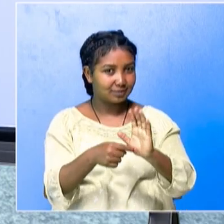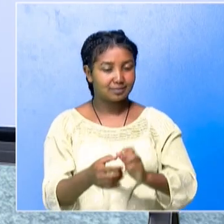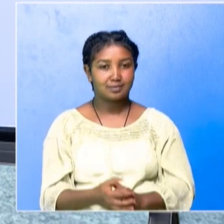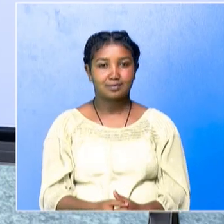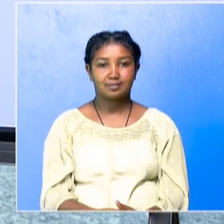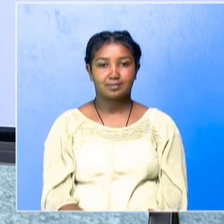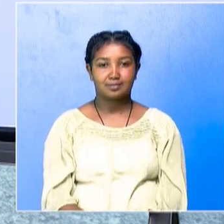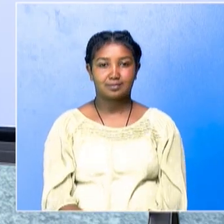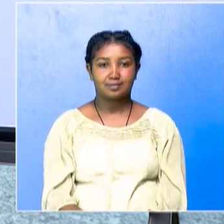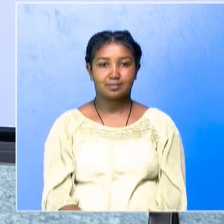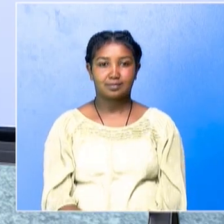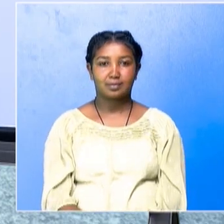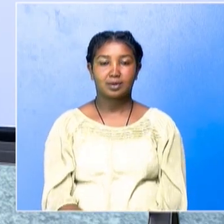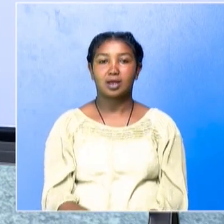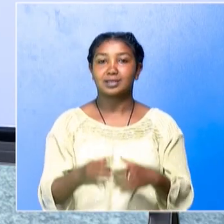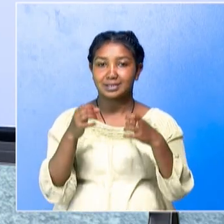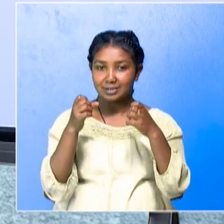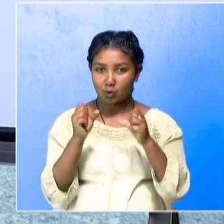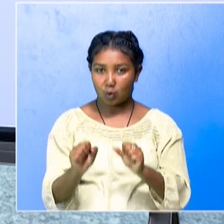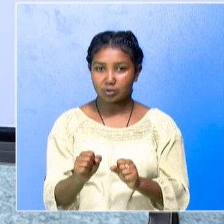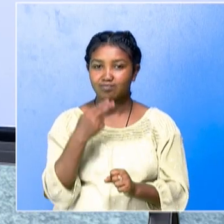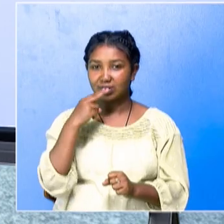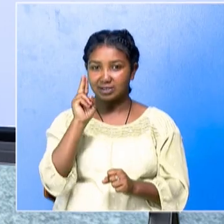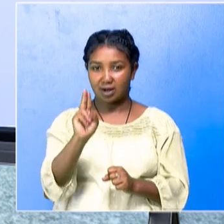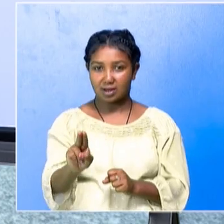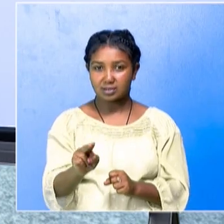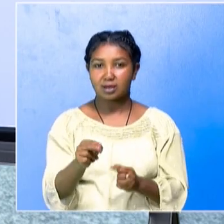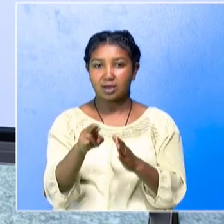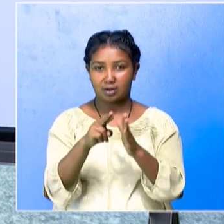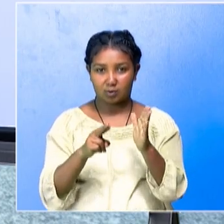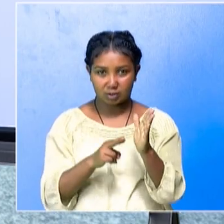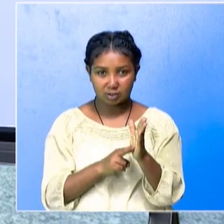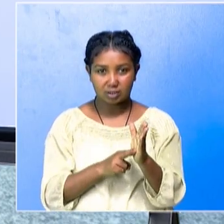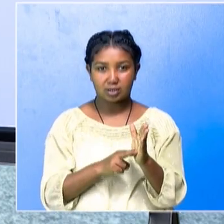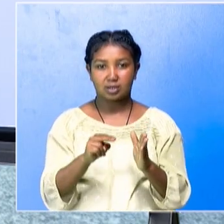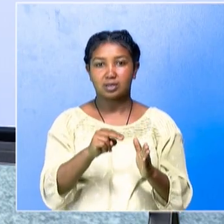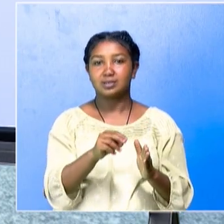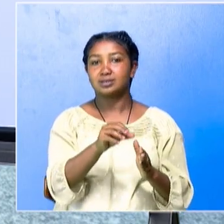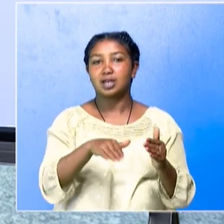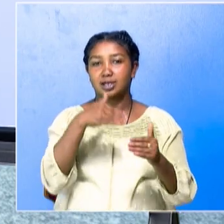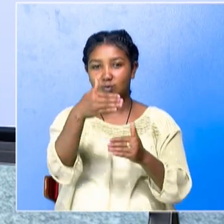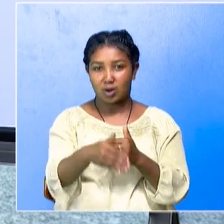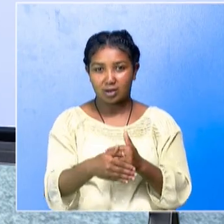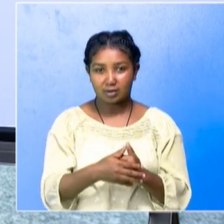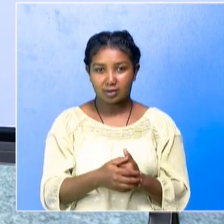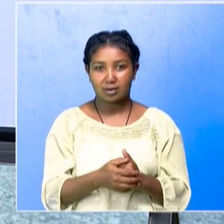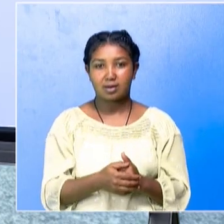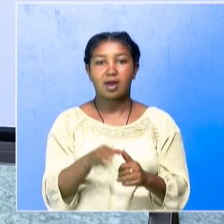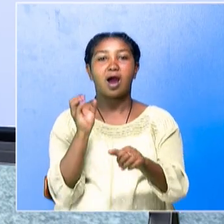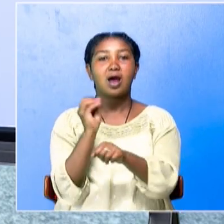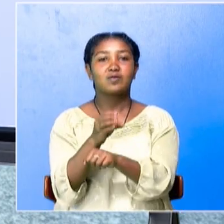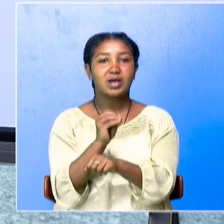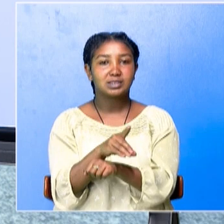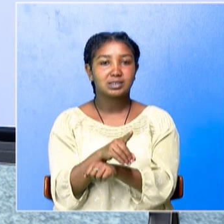Obligation and strong instruction and regulation. And the next one,